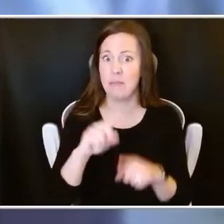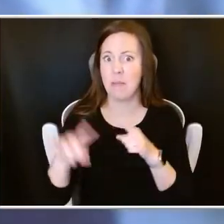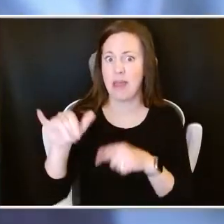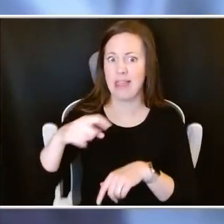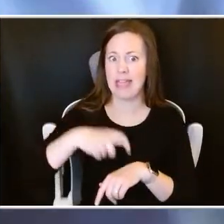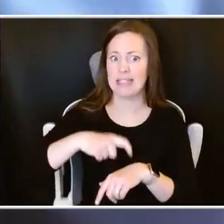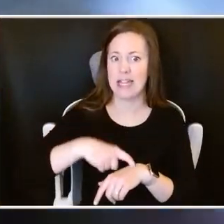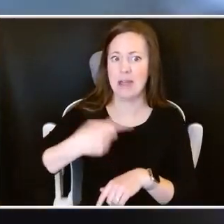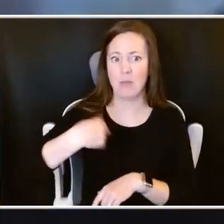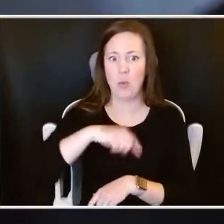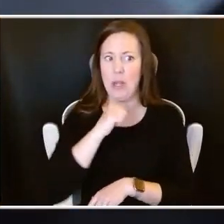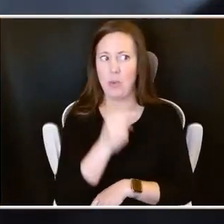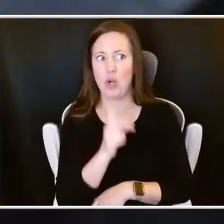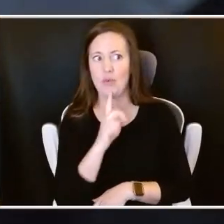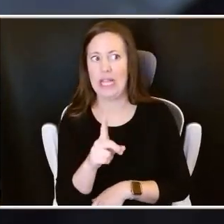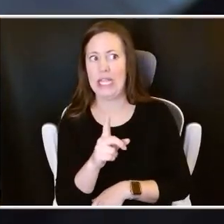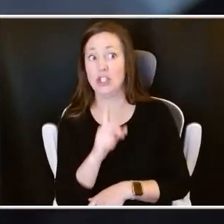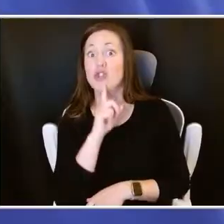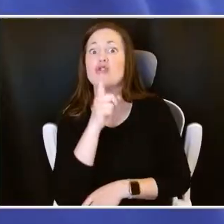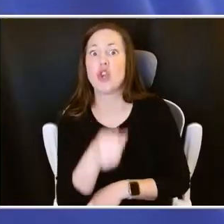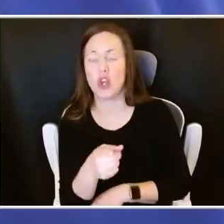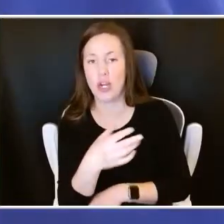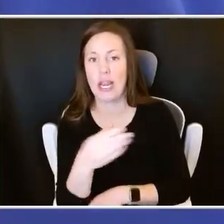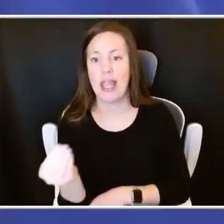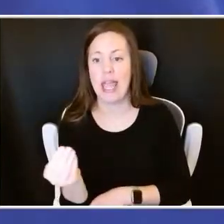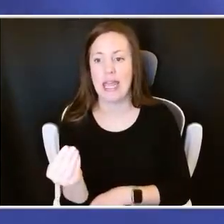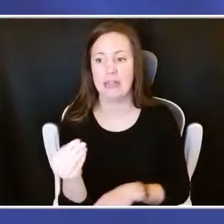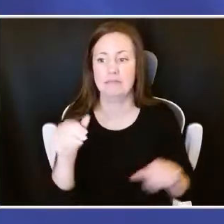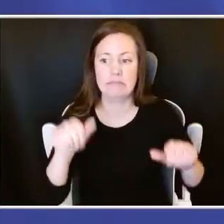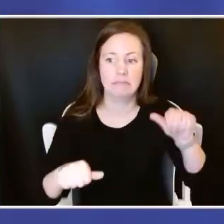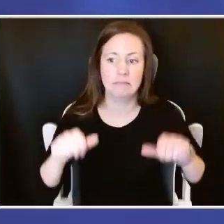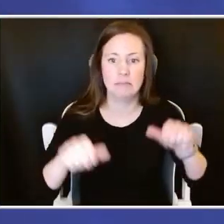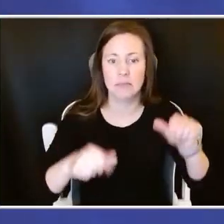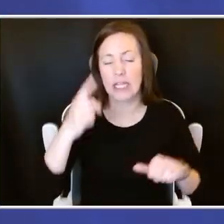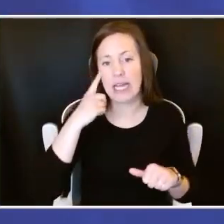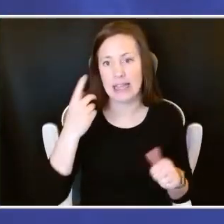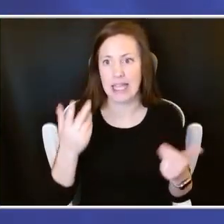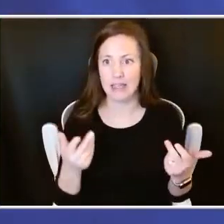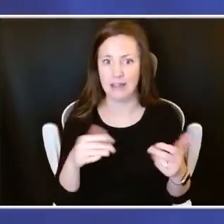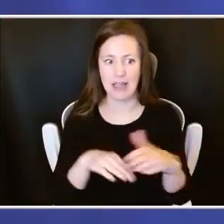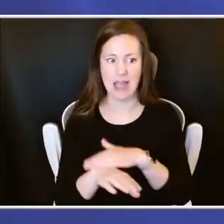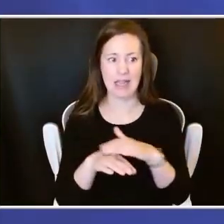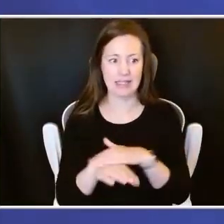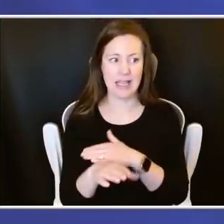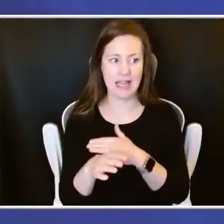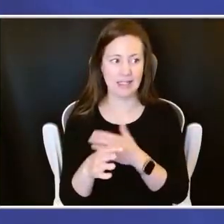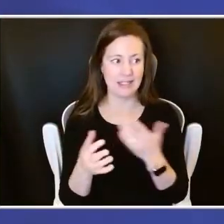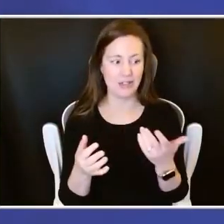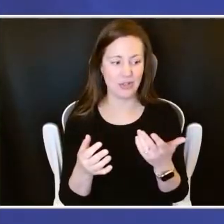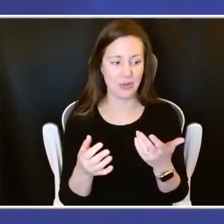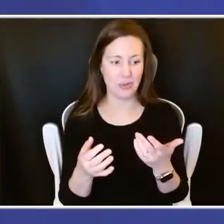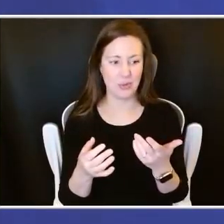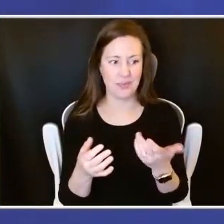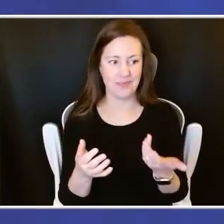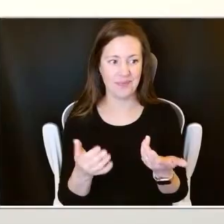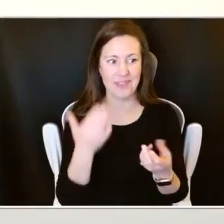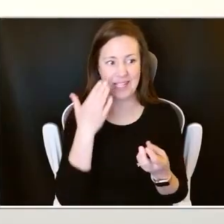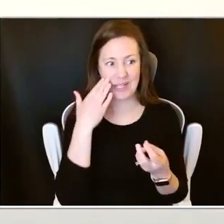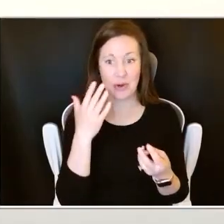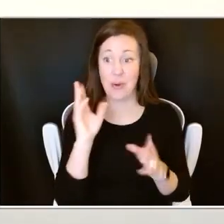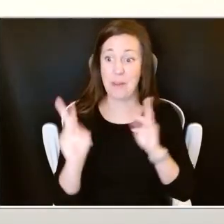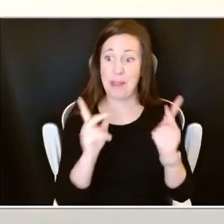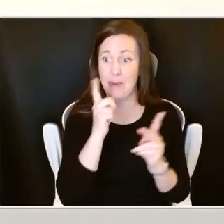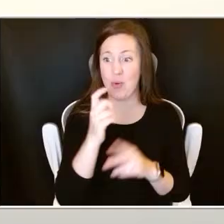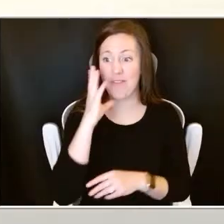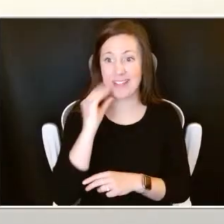weren't 100% sure, and I think having access to folks that have gone through studies